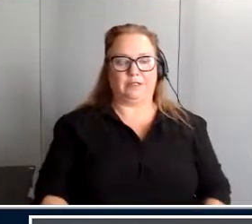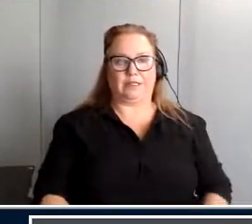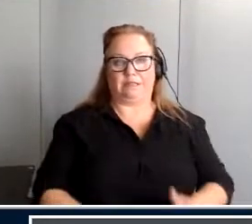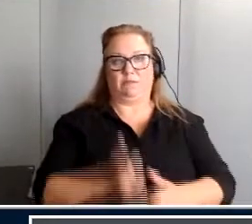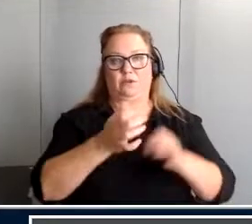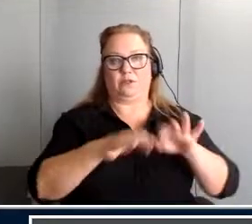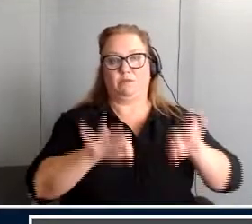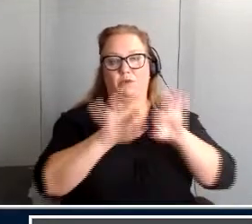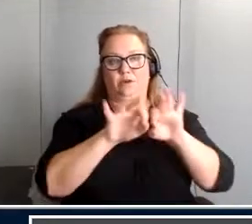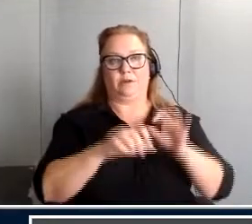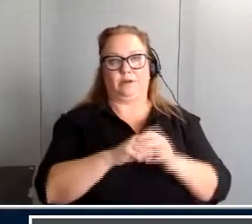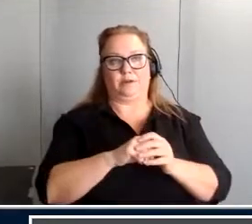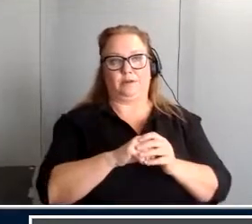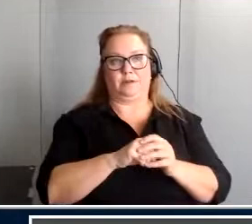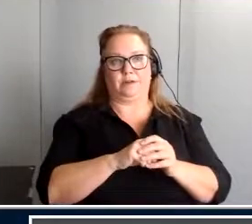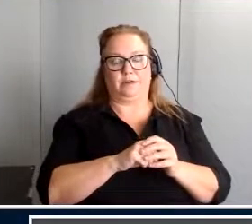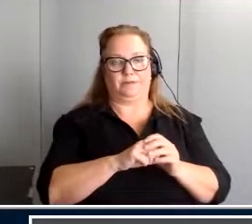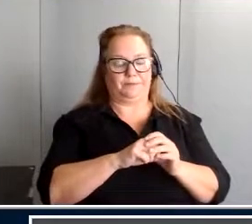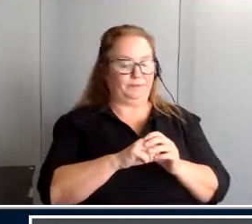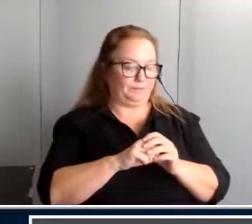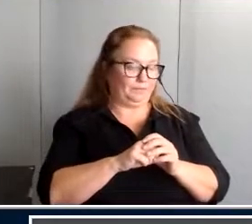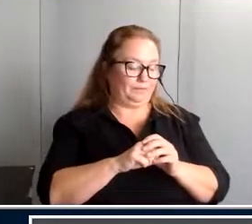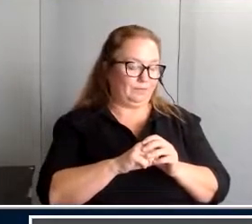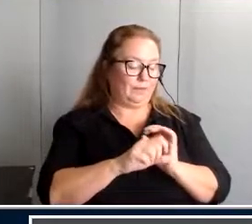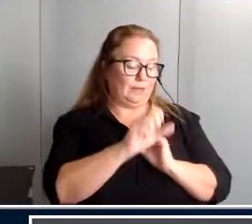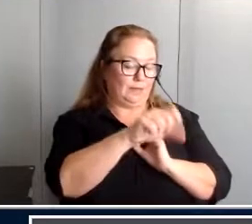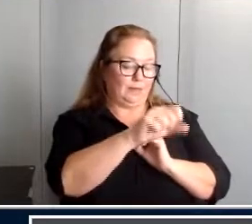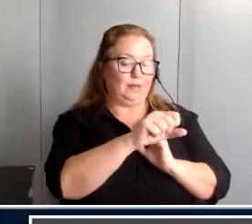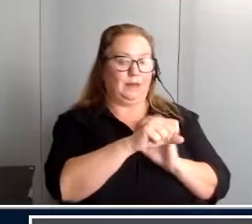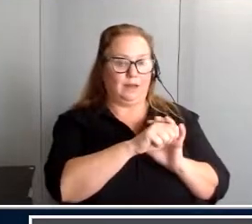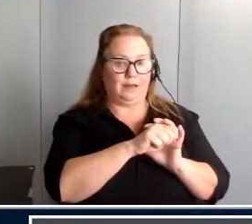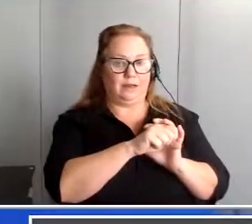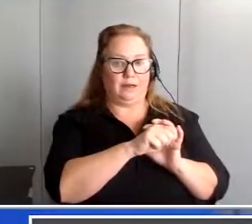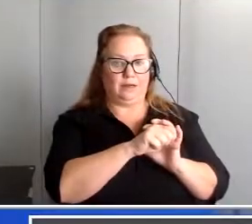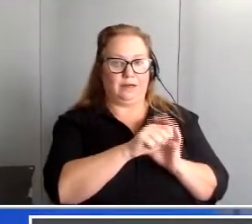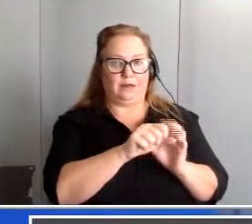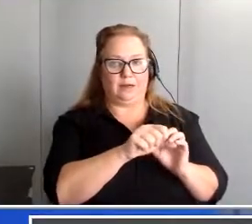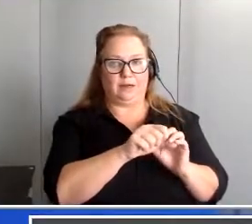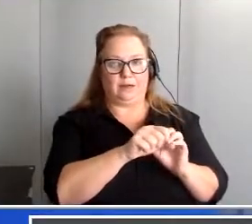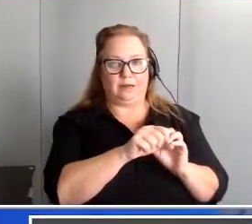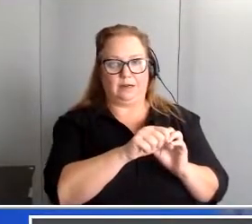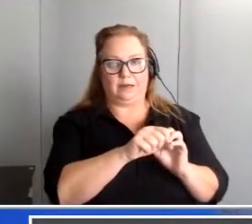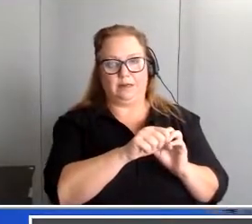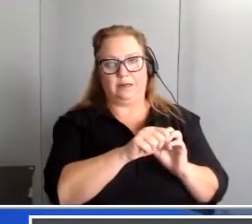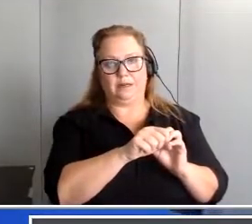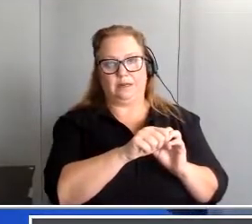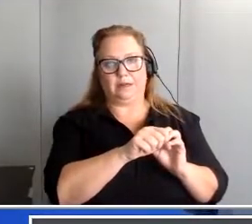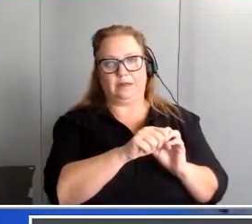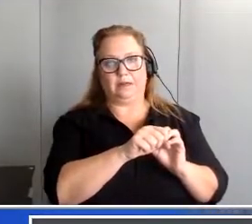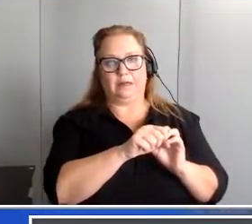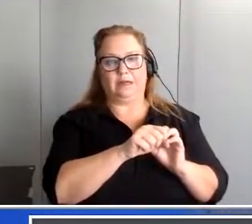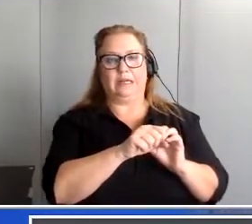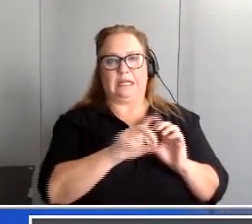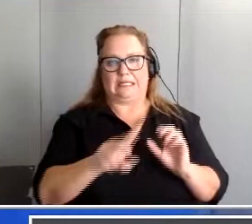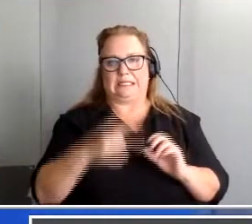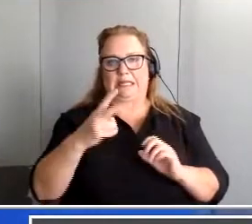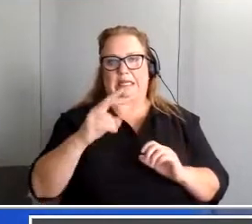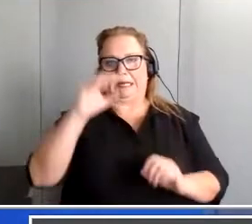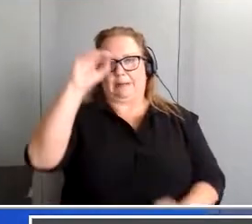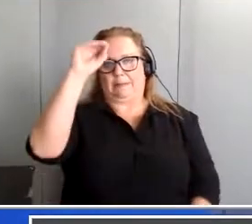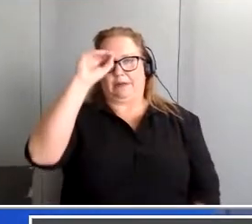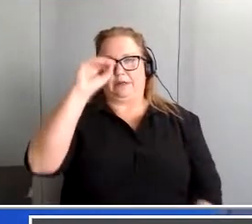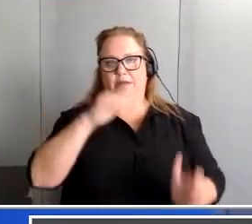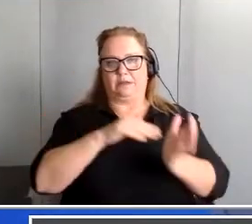Shen? Absolutely. I think like getting a second opinion is actually